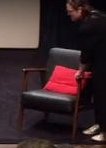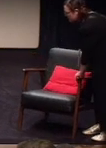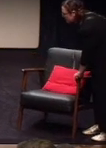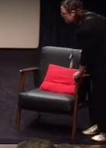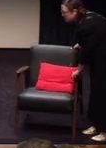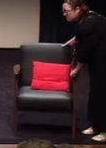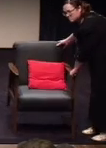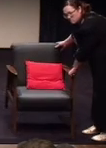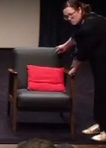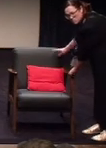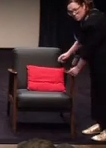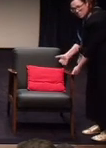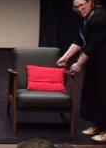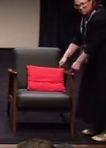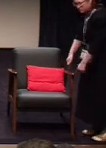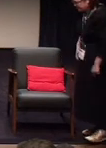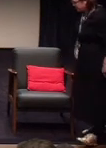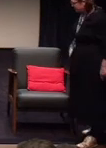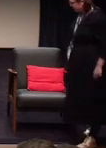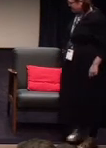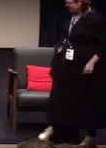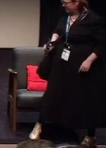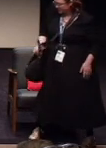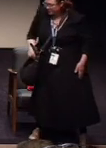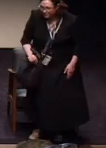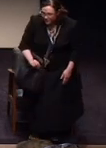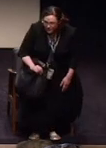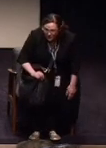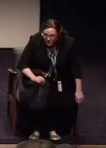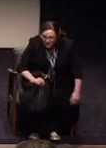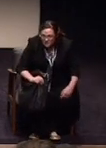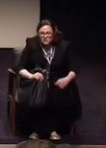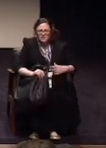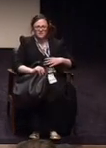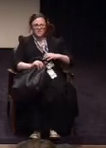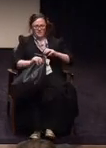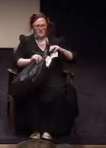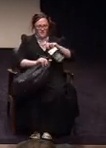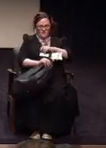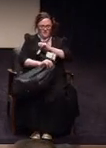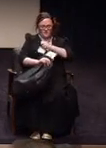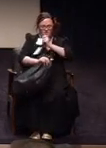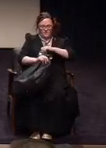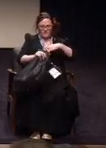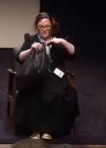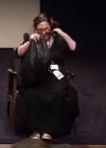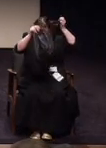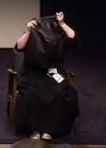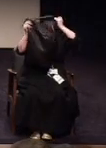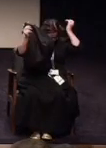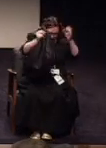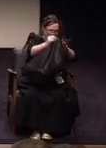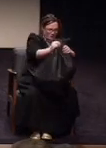presentations. So I hope that most of you are already here, and we can start with